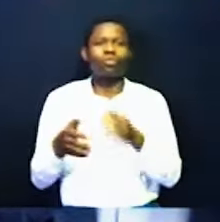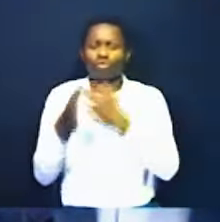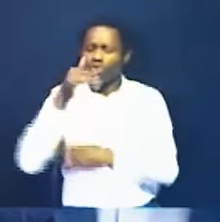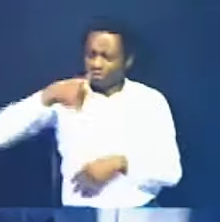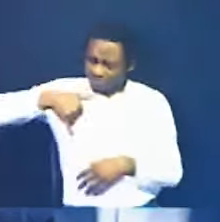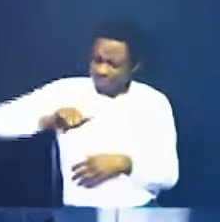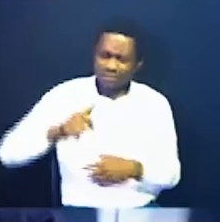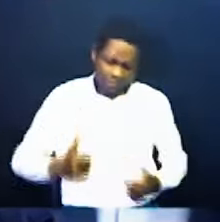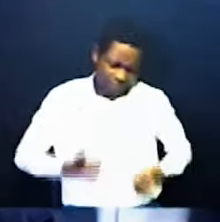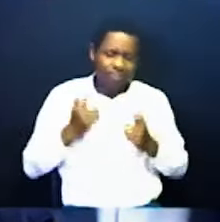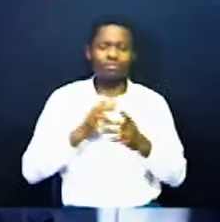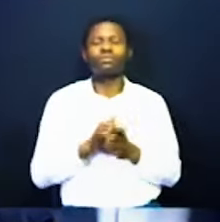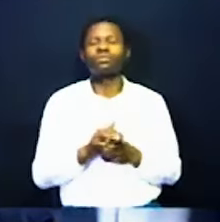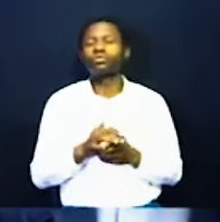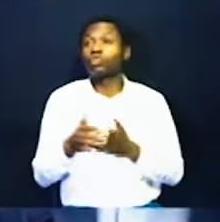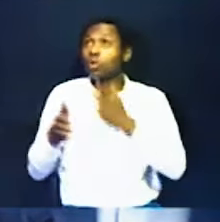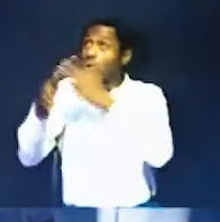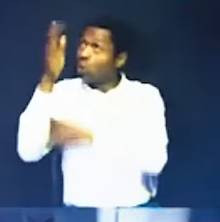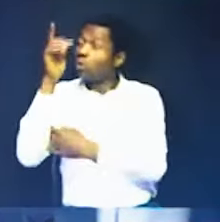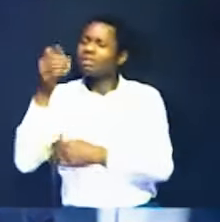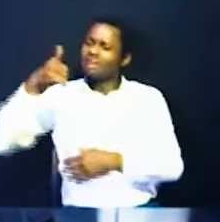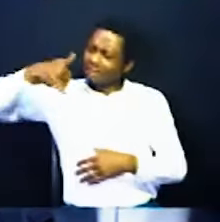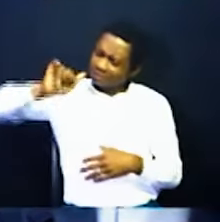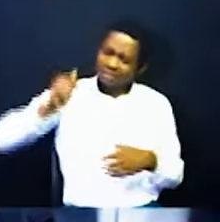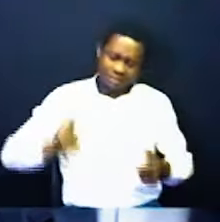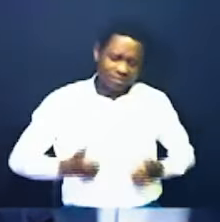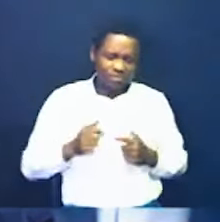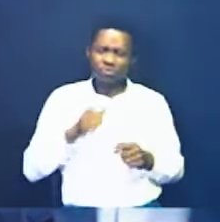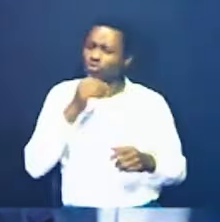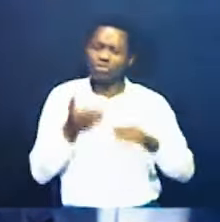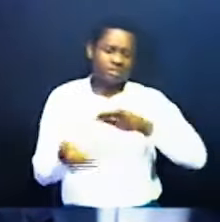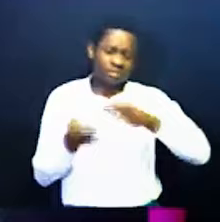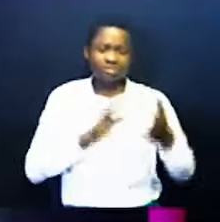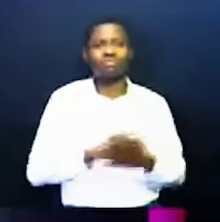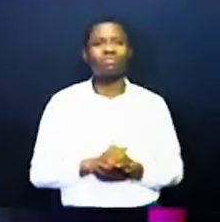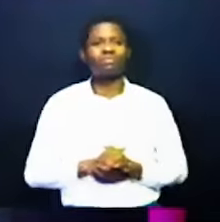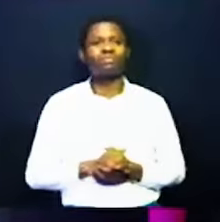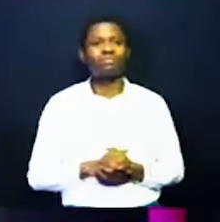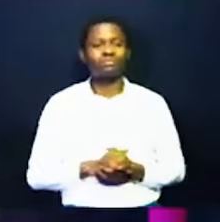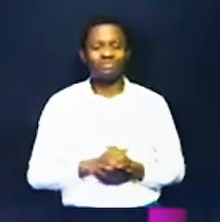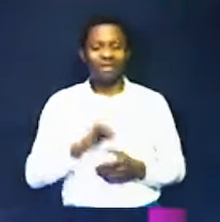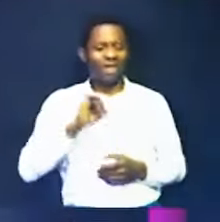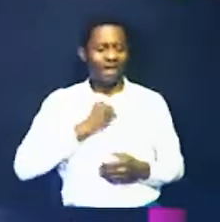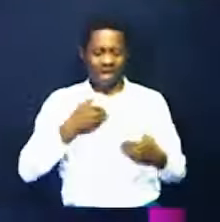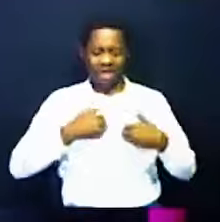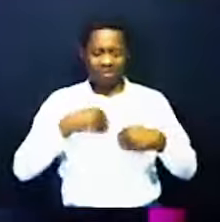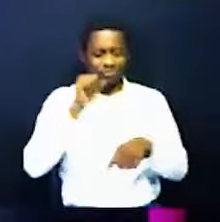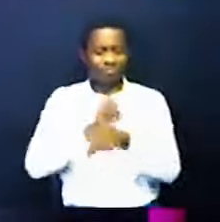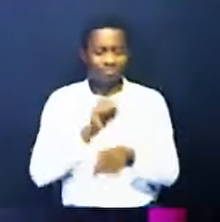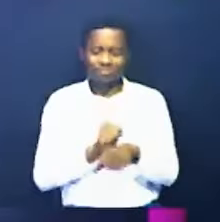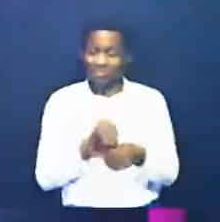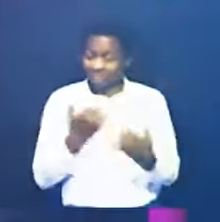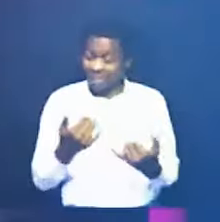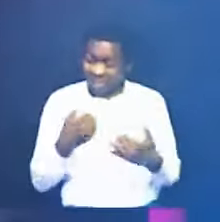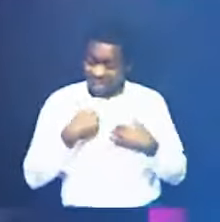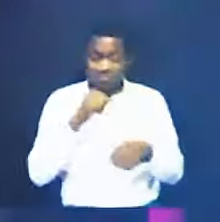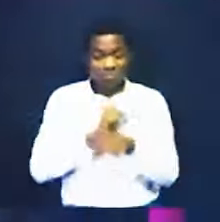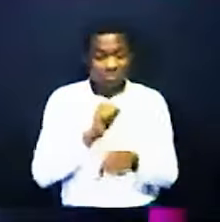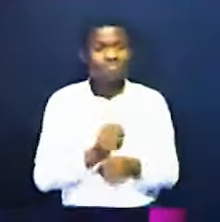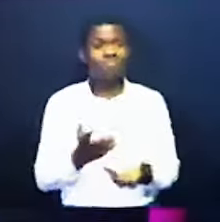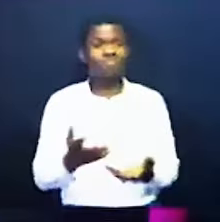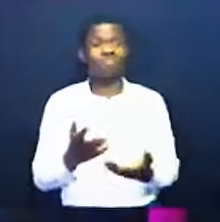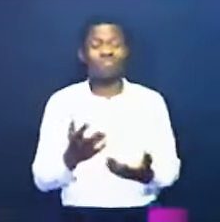alive. He is not dead. I've got a job. Now she has a job.